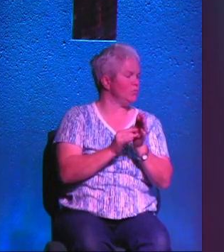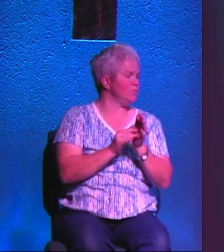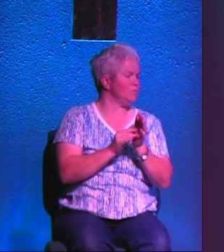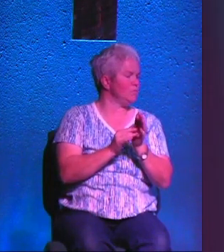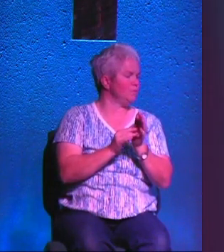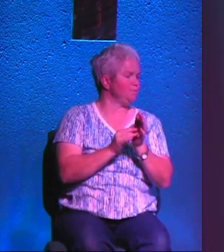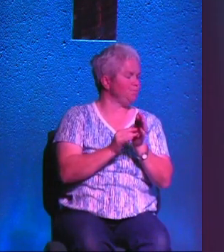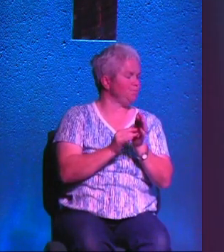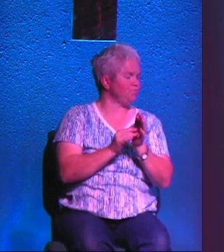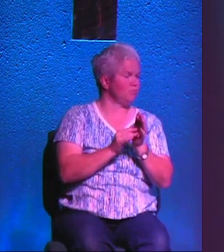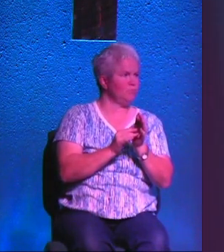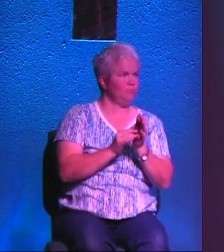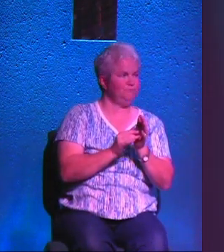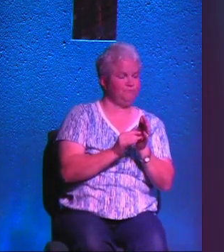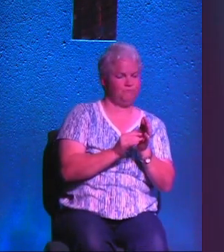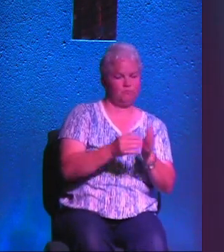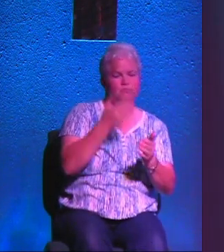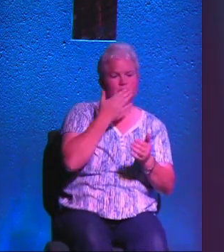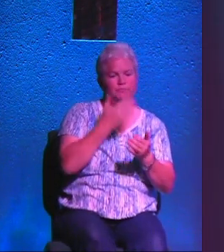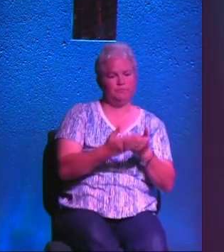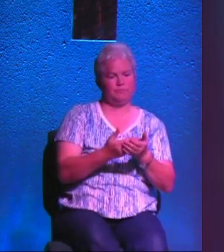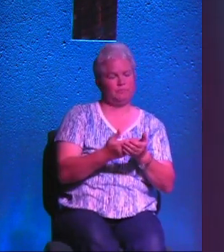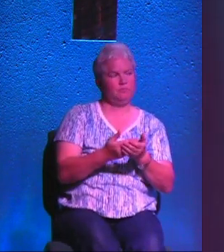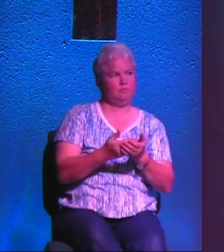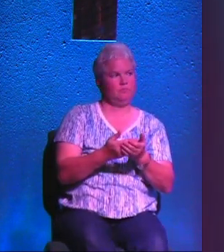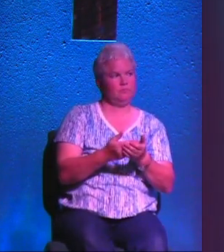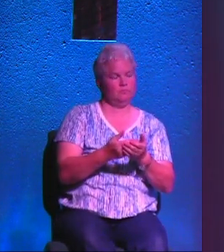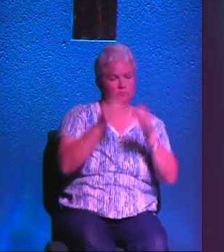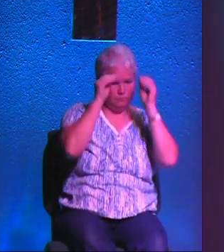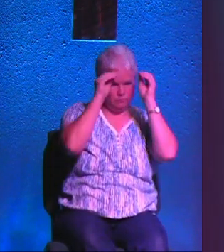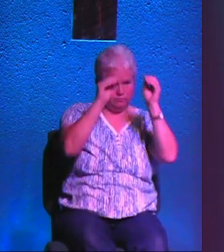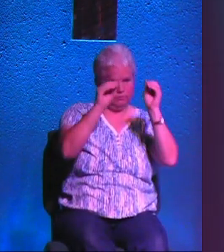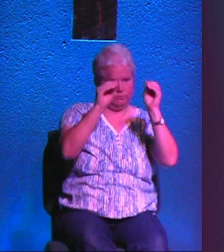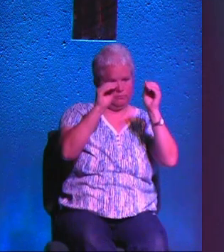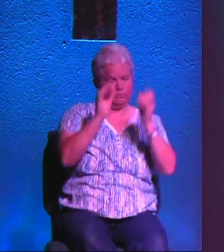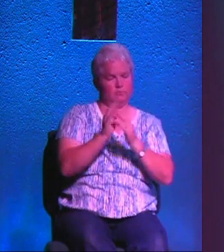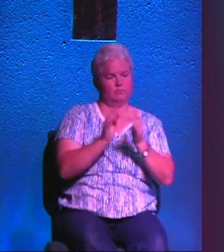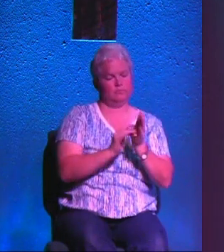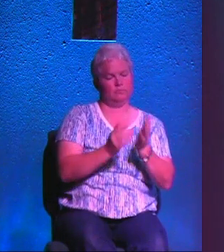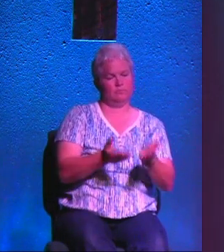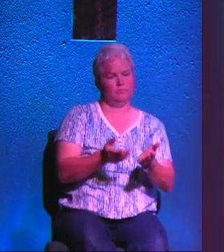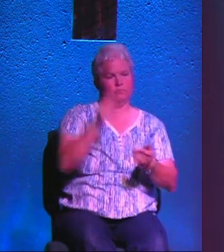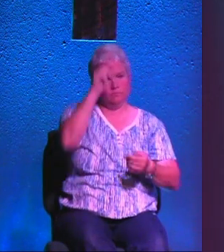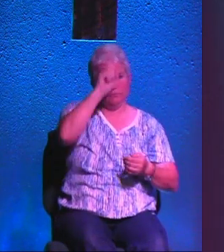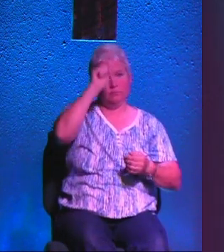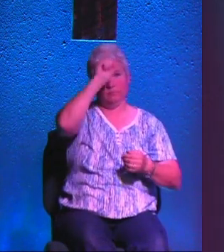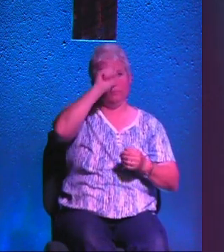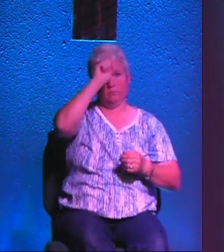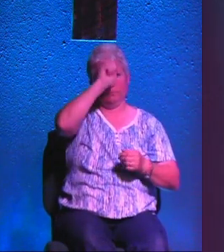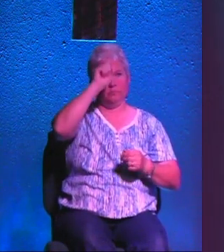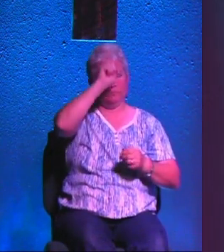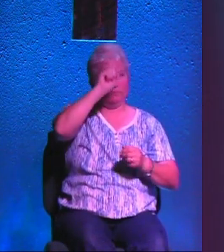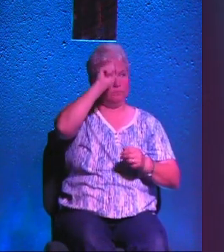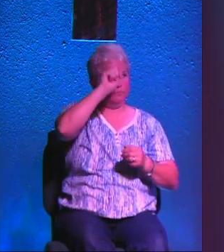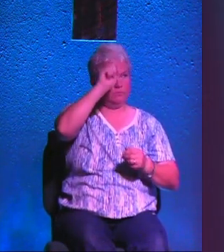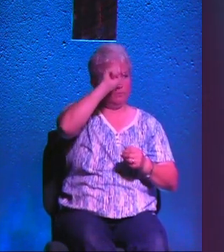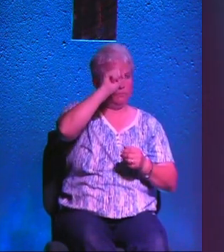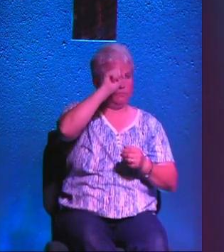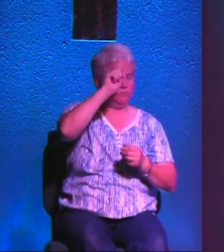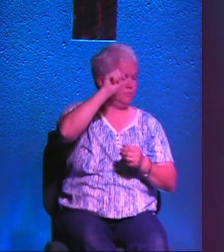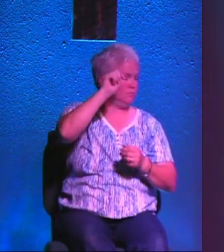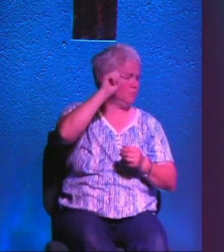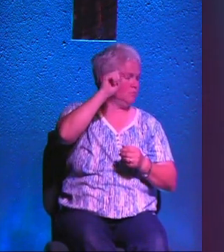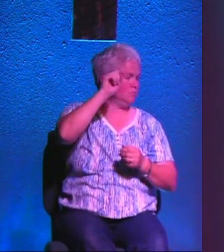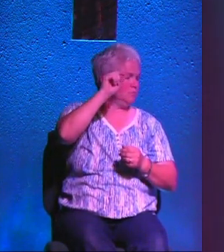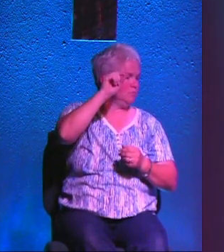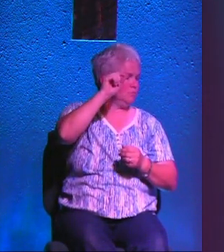He's critiquing it against good doctrine, true gospel theology. It's the same